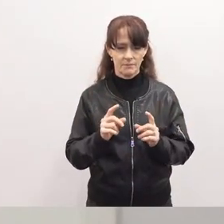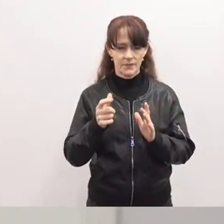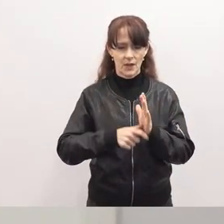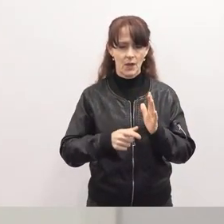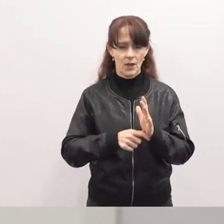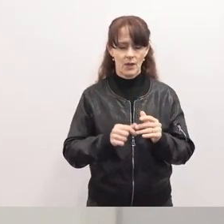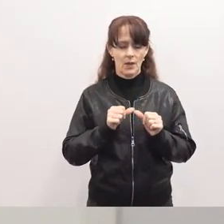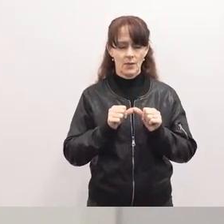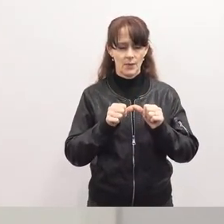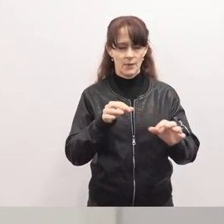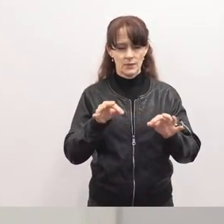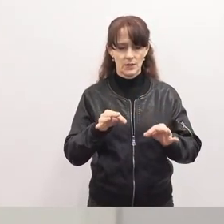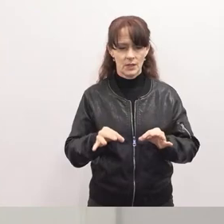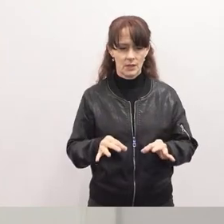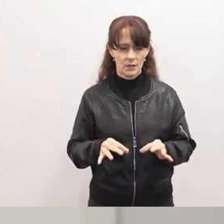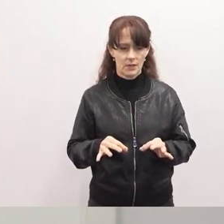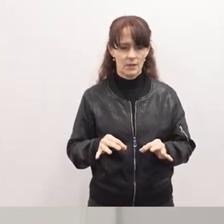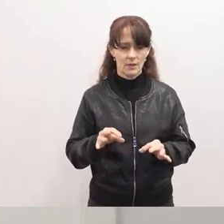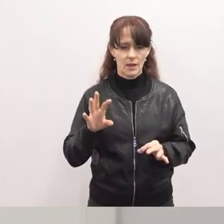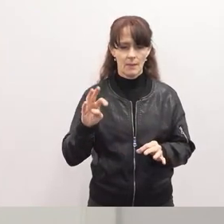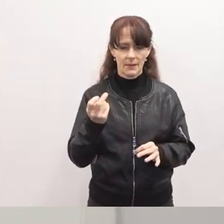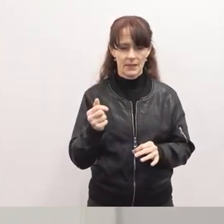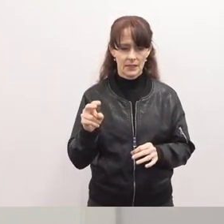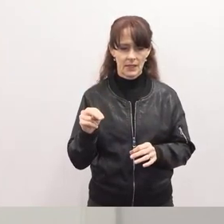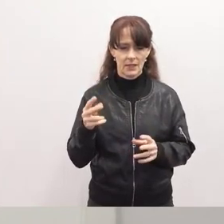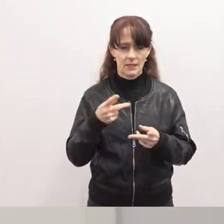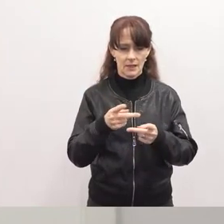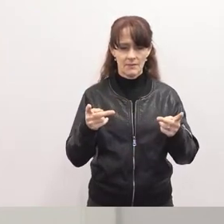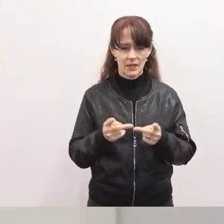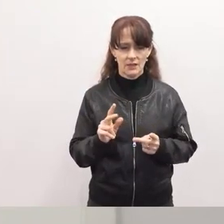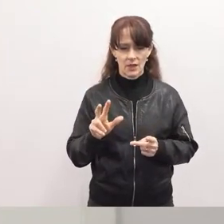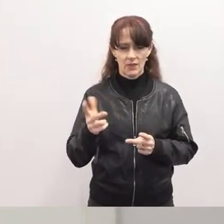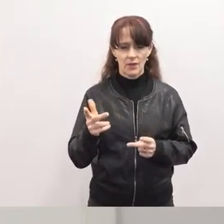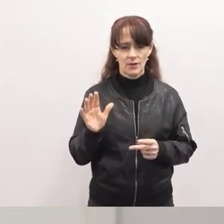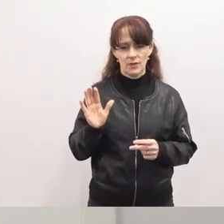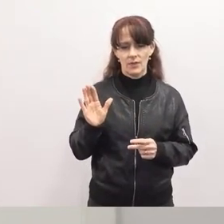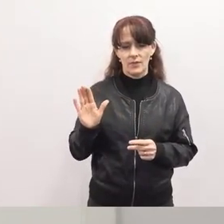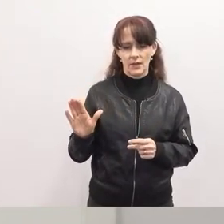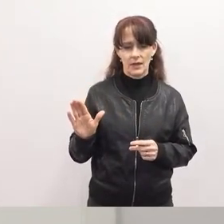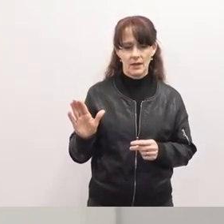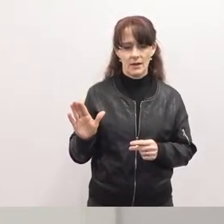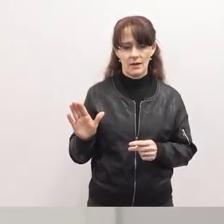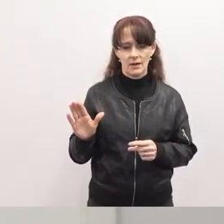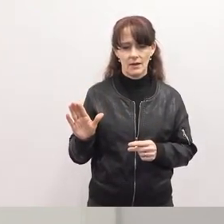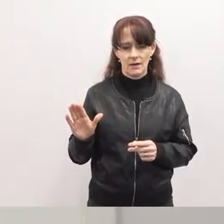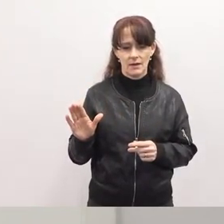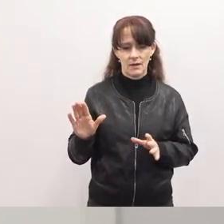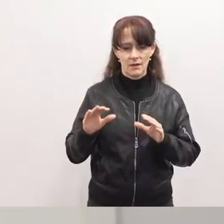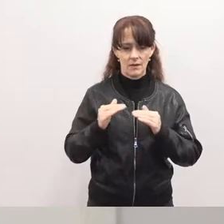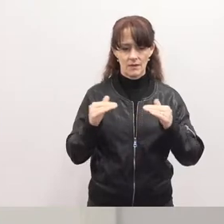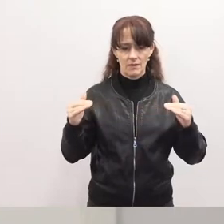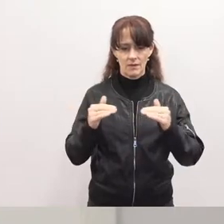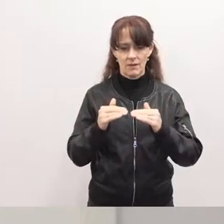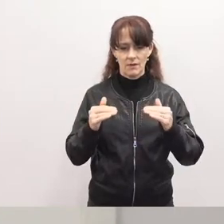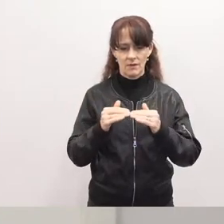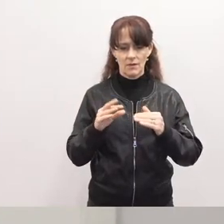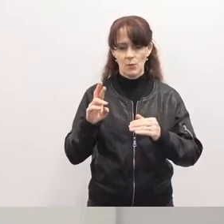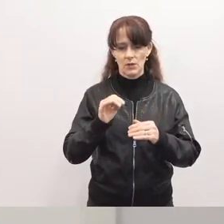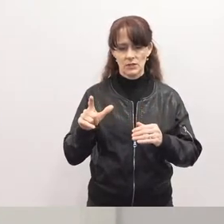on to describe that the Milliken Band placed third in their divisions of the regional California State